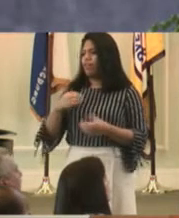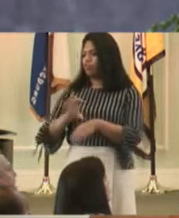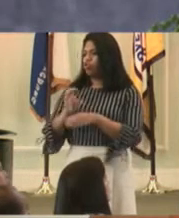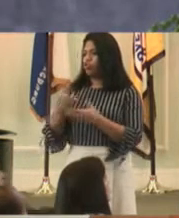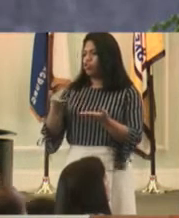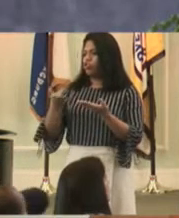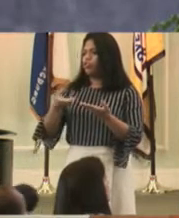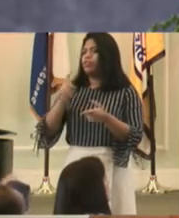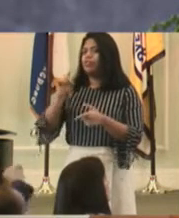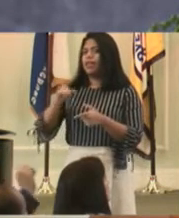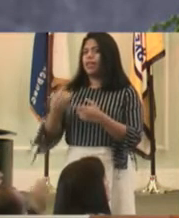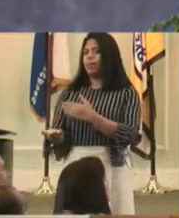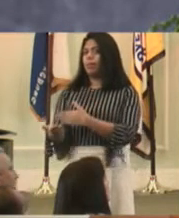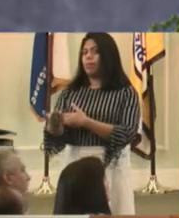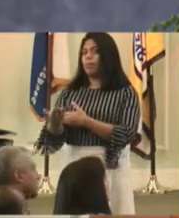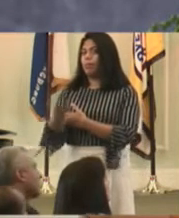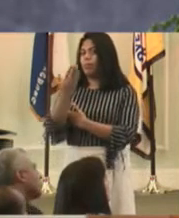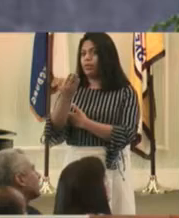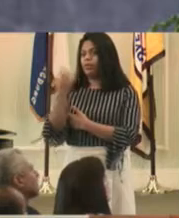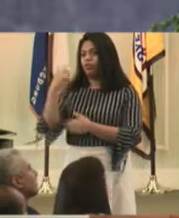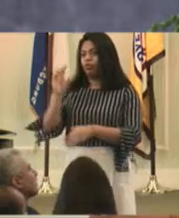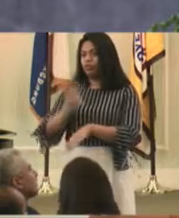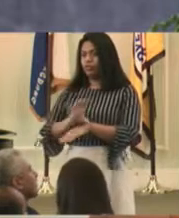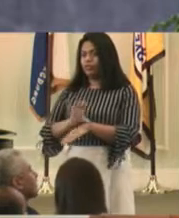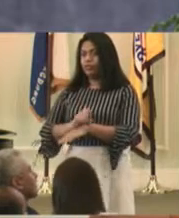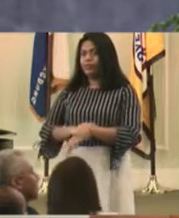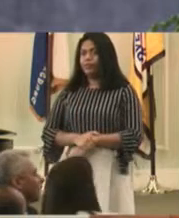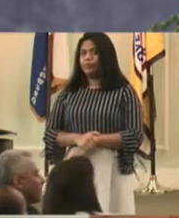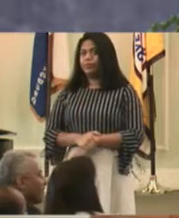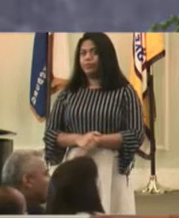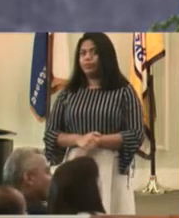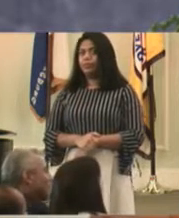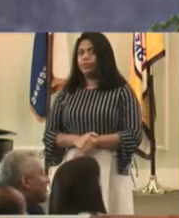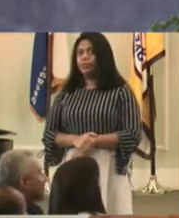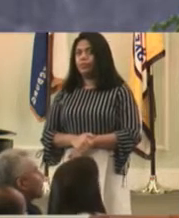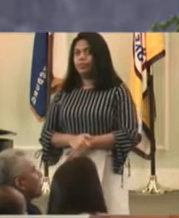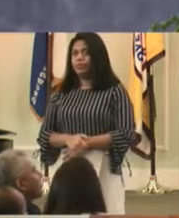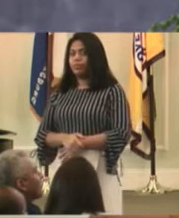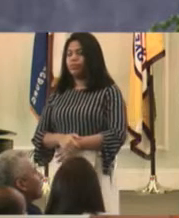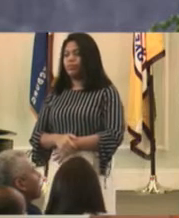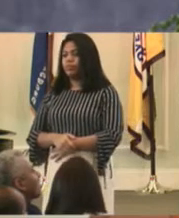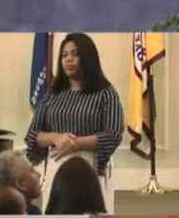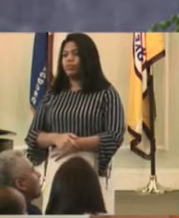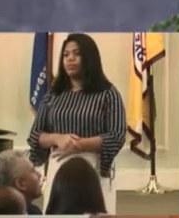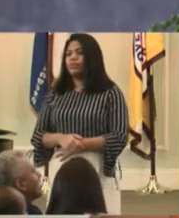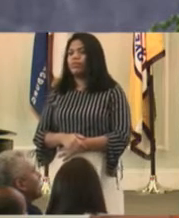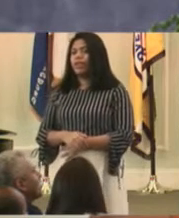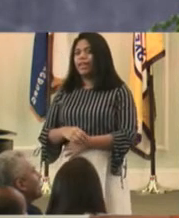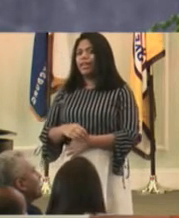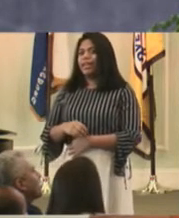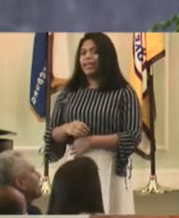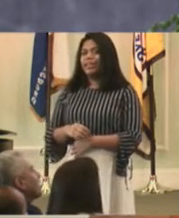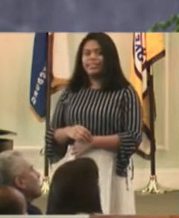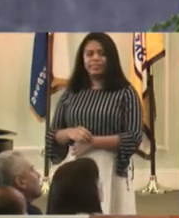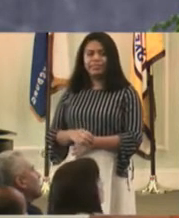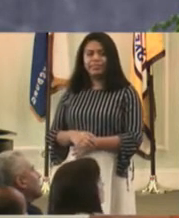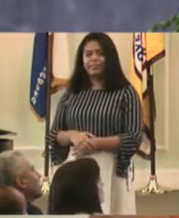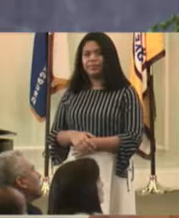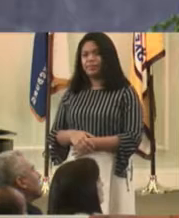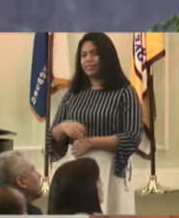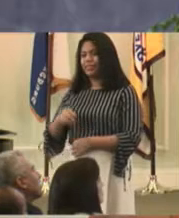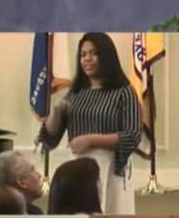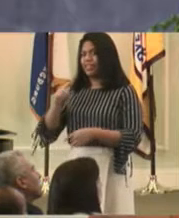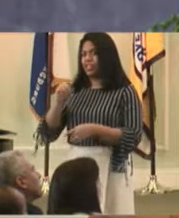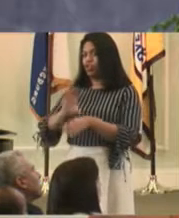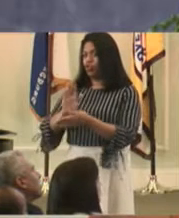that. And next slide. Man, I'm so excited for our young people. They're just first place all over. I mean, God is blessing them.